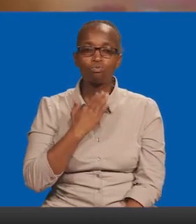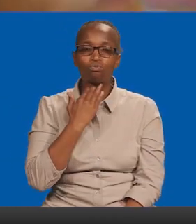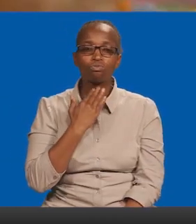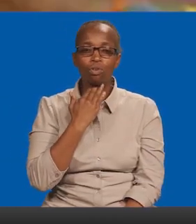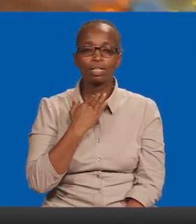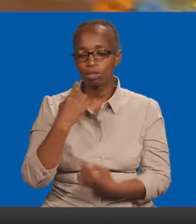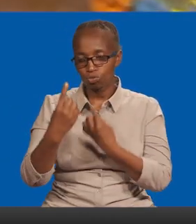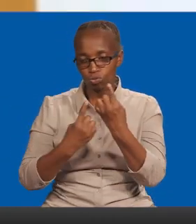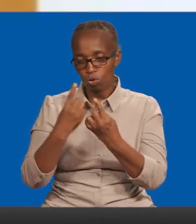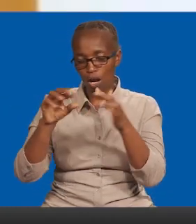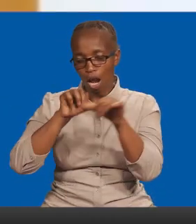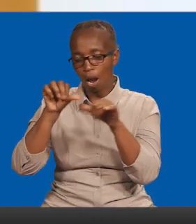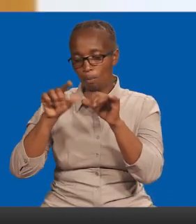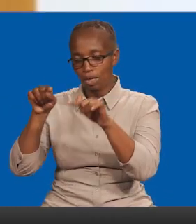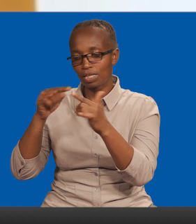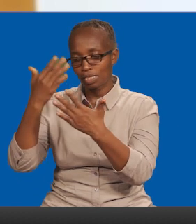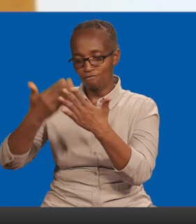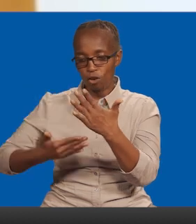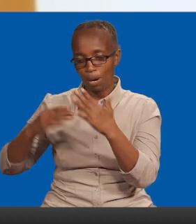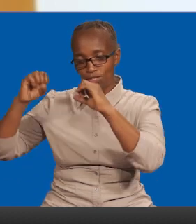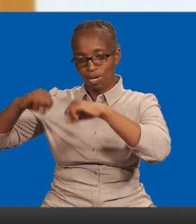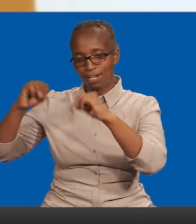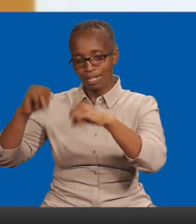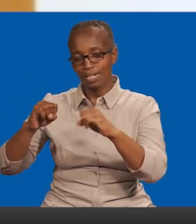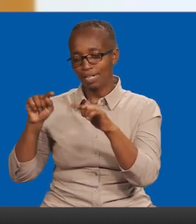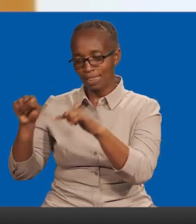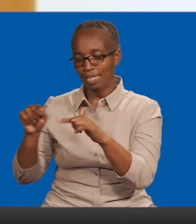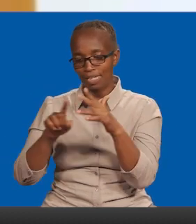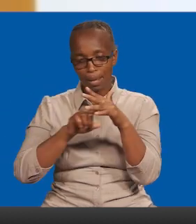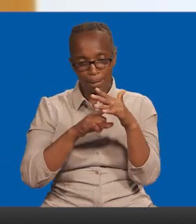kwa waathiriwa. A P3 form, as I have said,